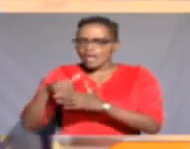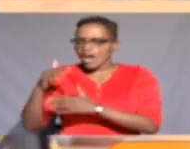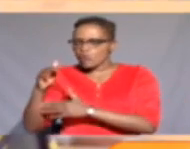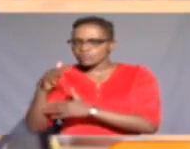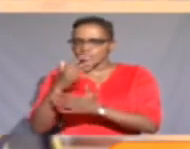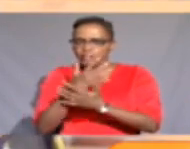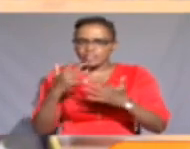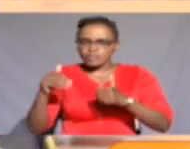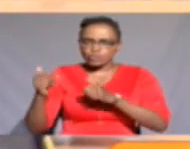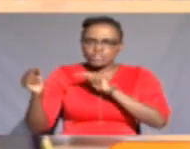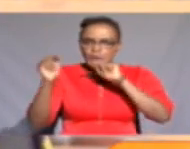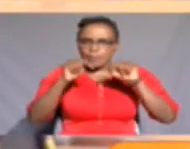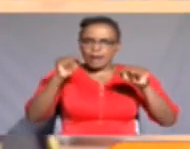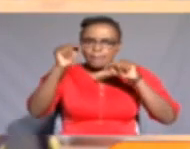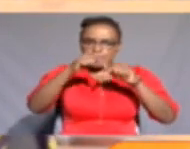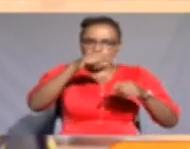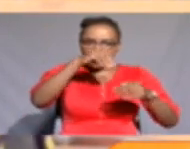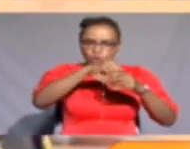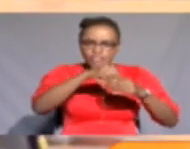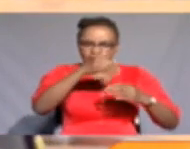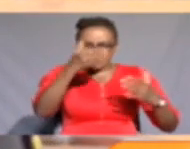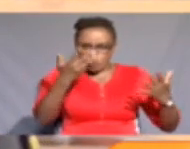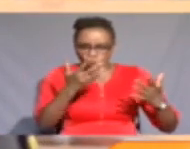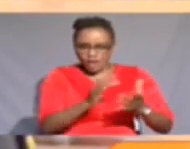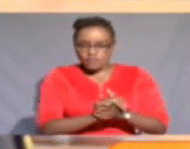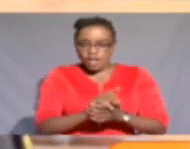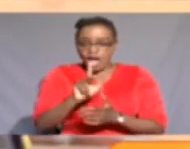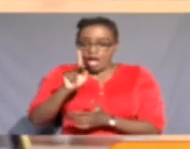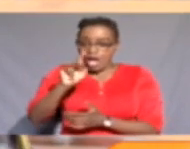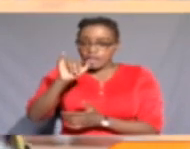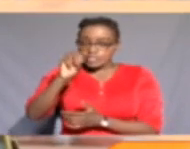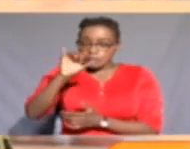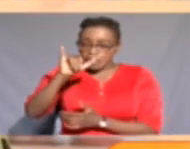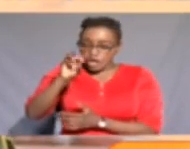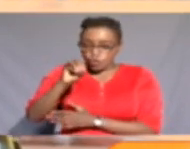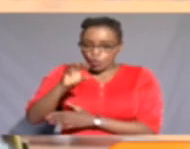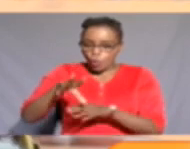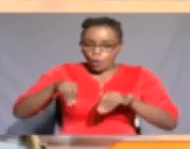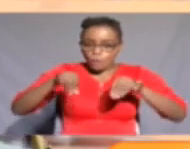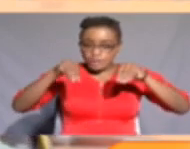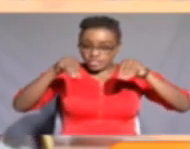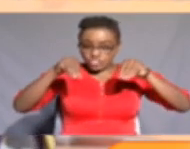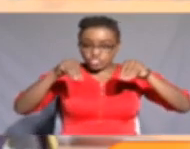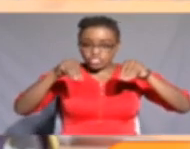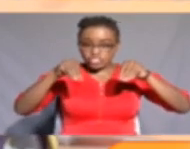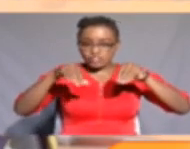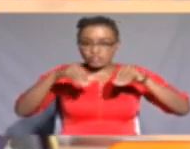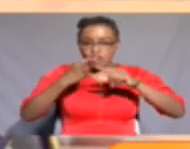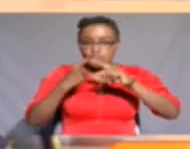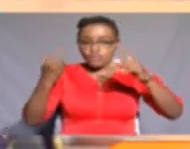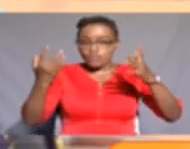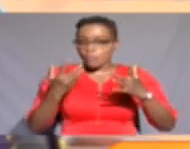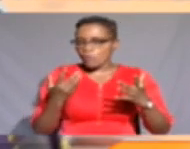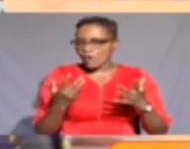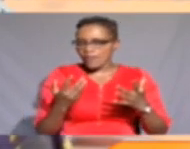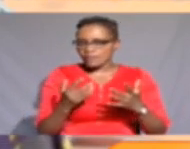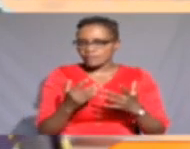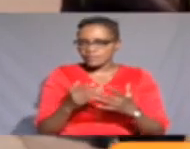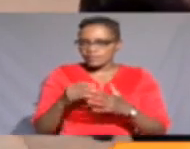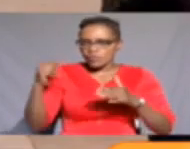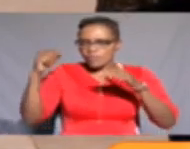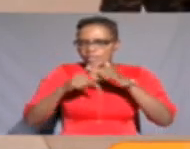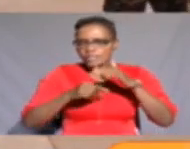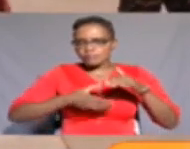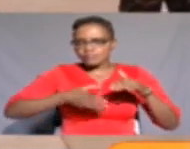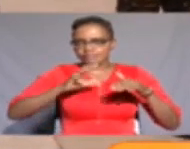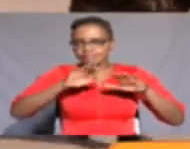vessels within that goes to Kismayu Beach and also from the deep sea.